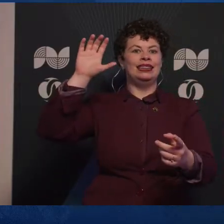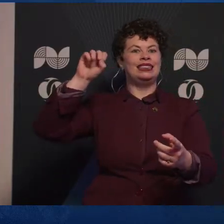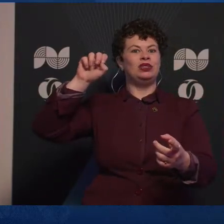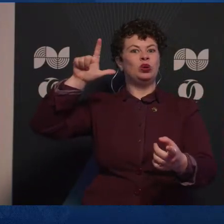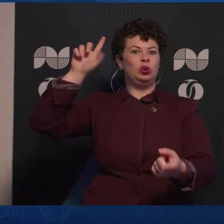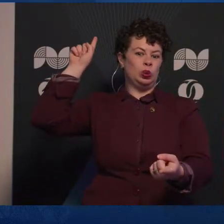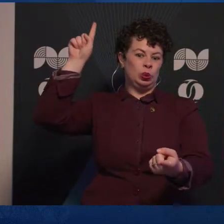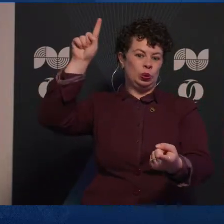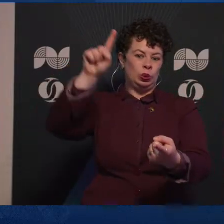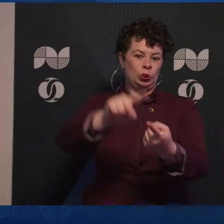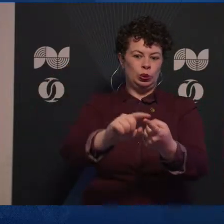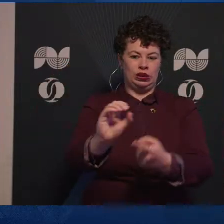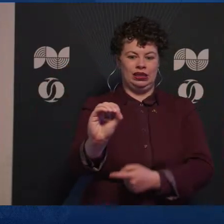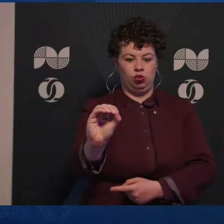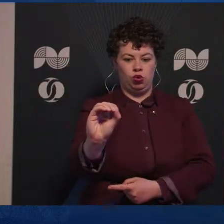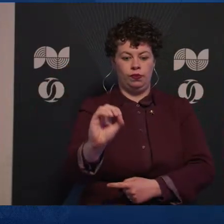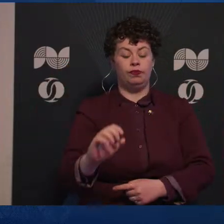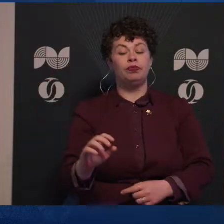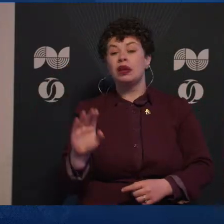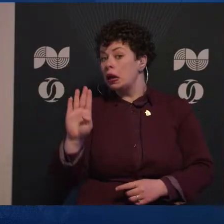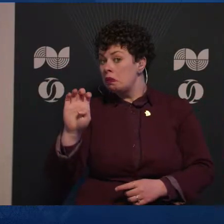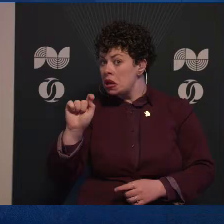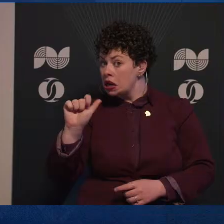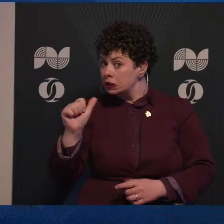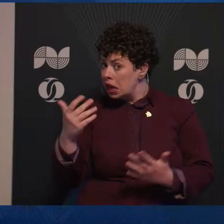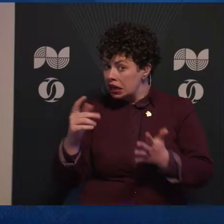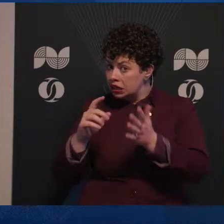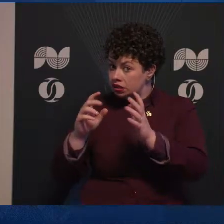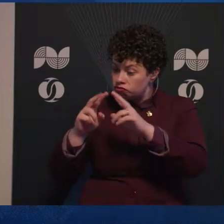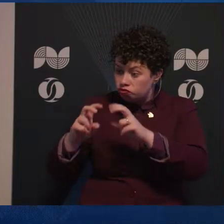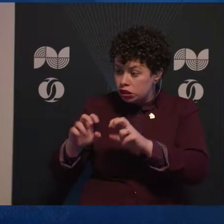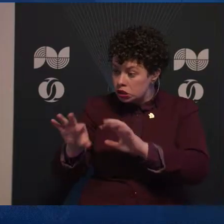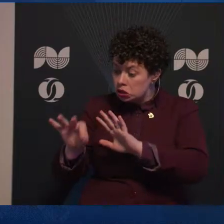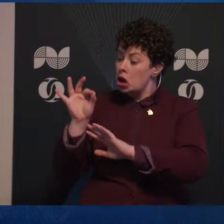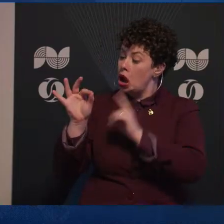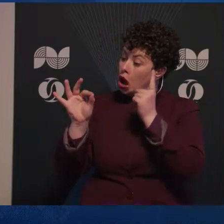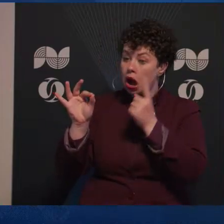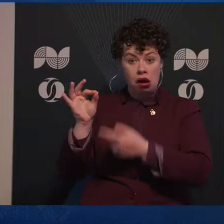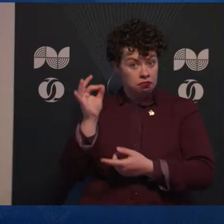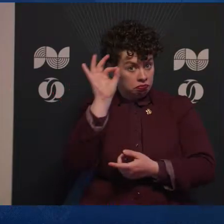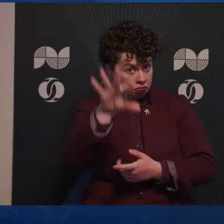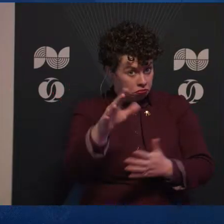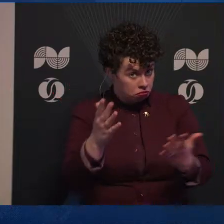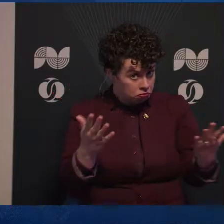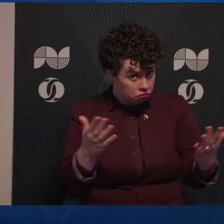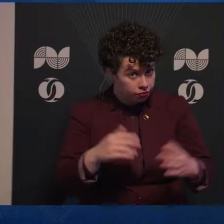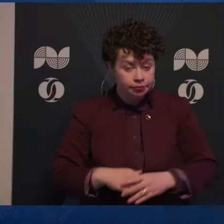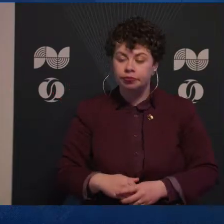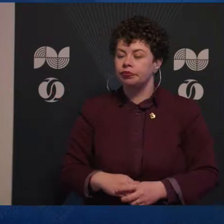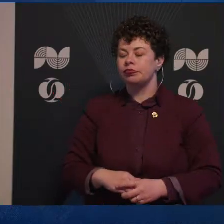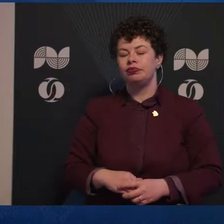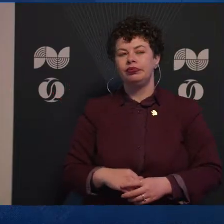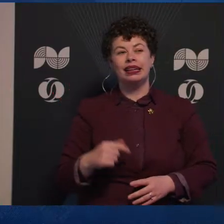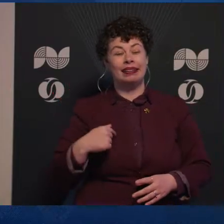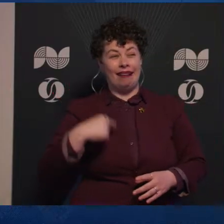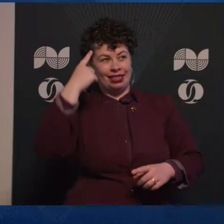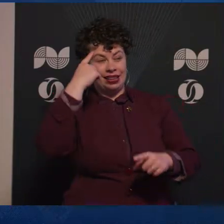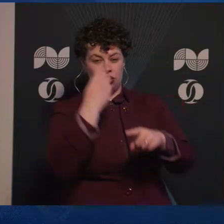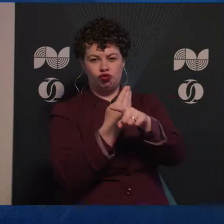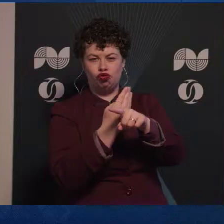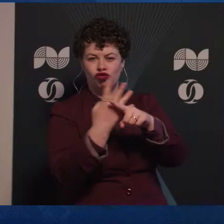seen in your research that helps us with this? So I think that the green